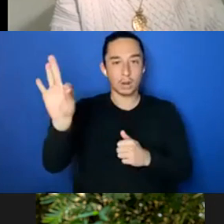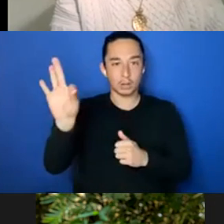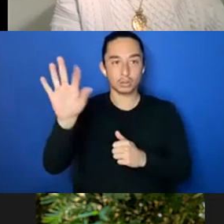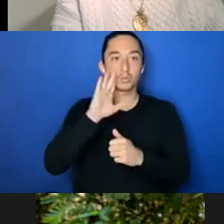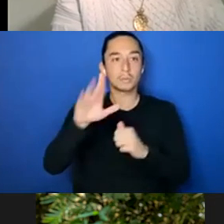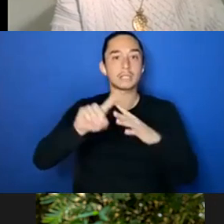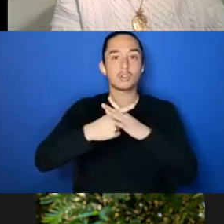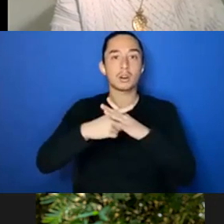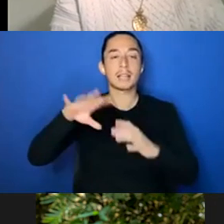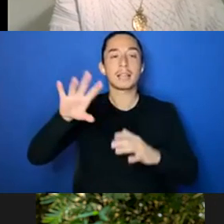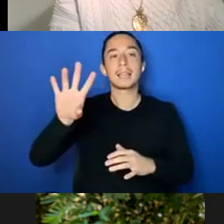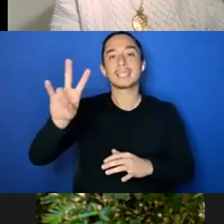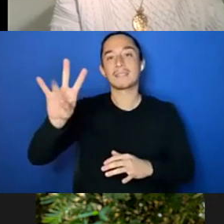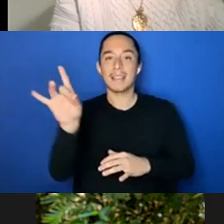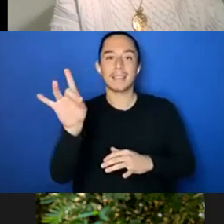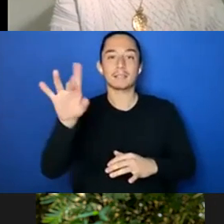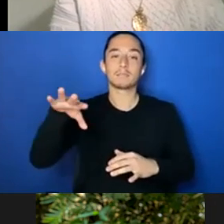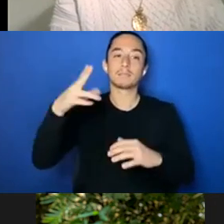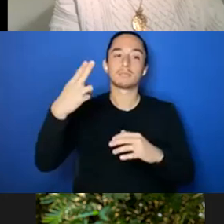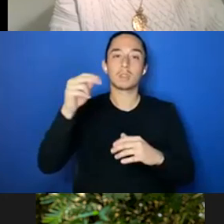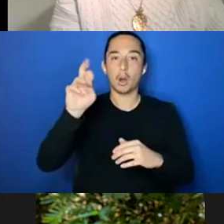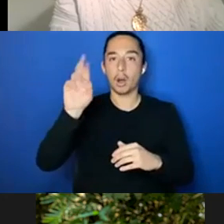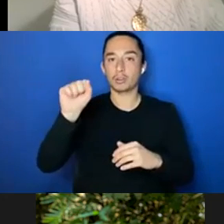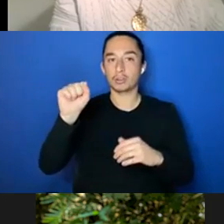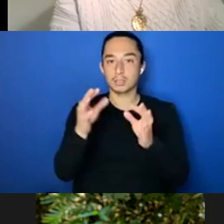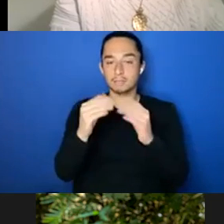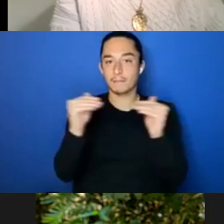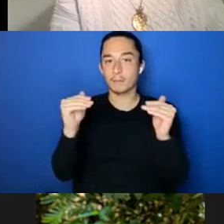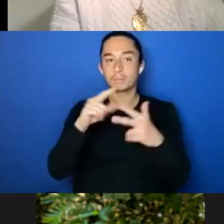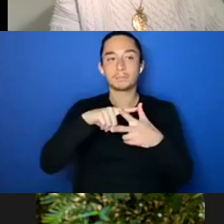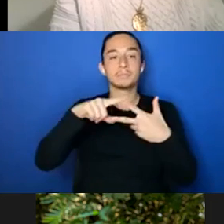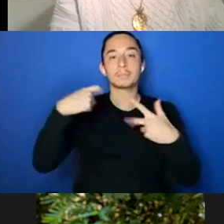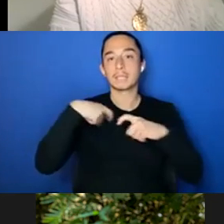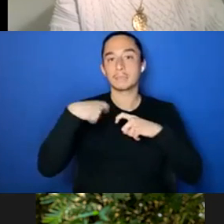at a 7-8 honors level. We have Spanish B for students who are